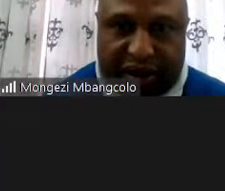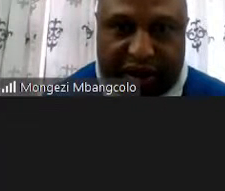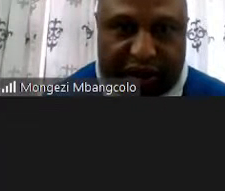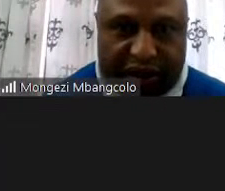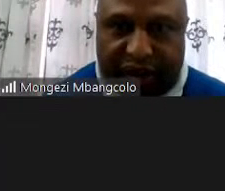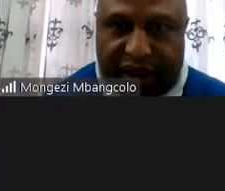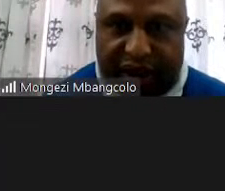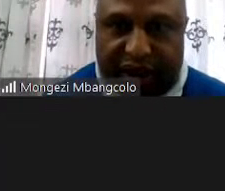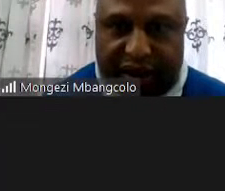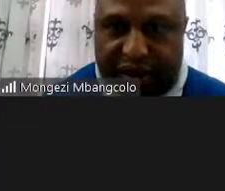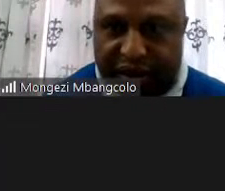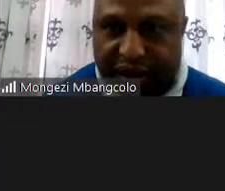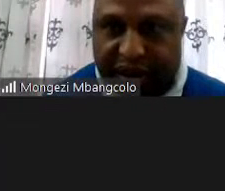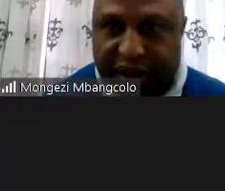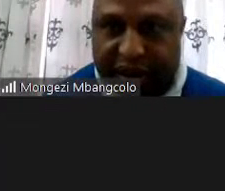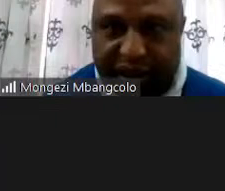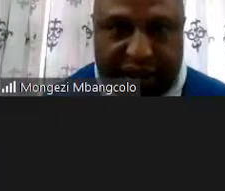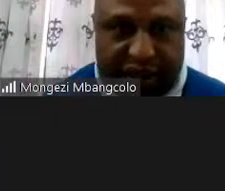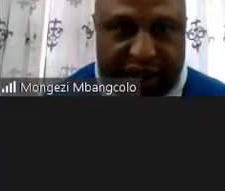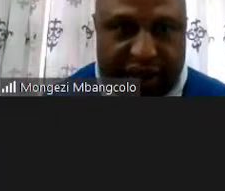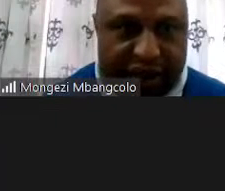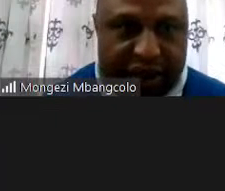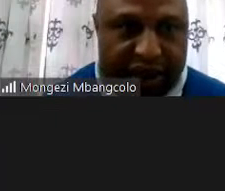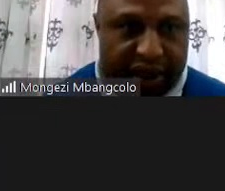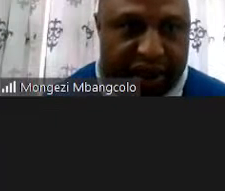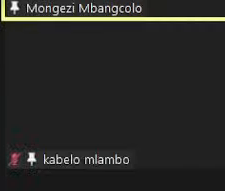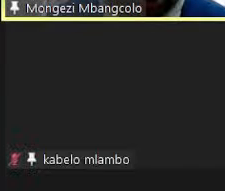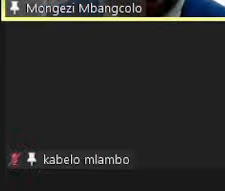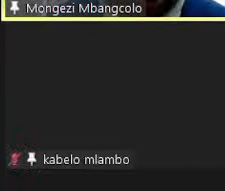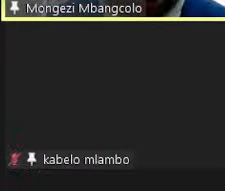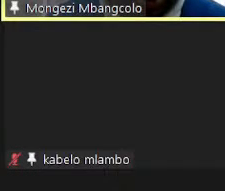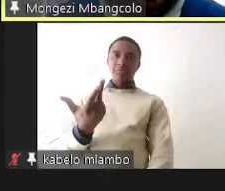I don't seem to find this online.